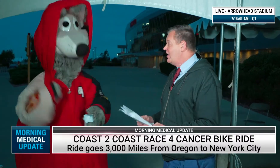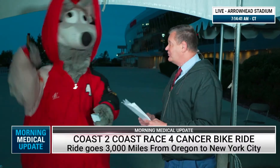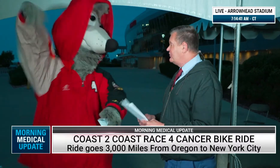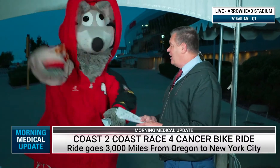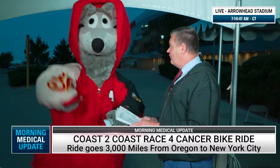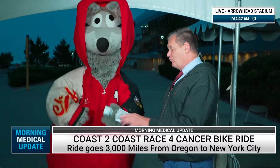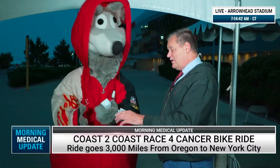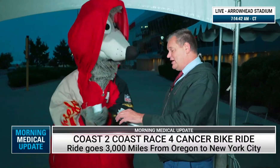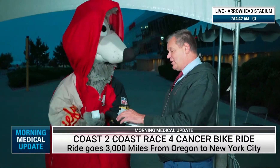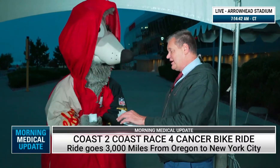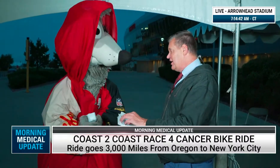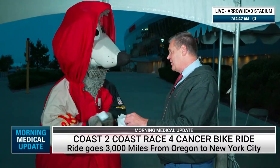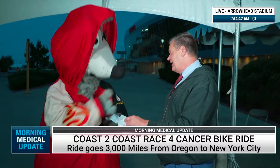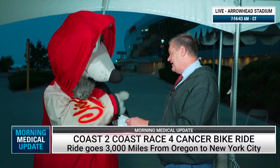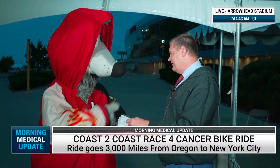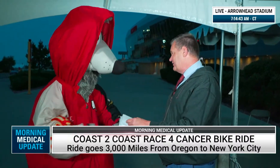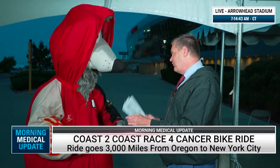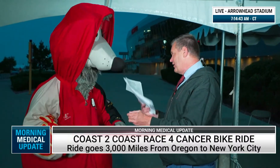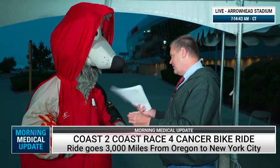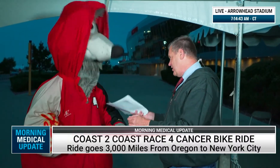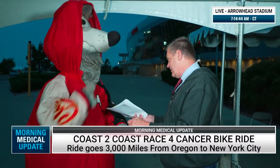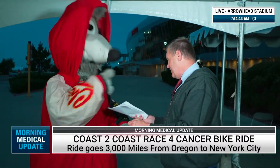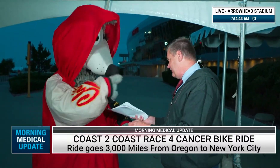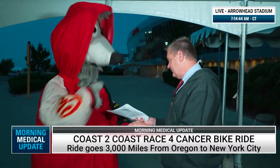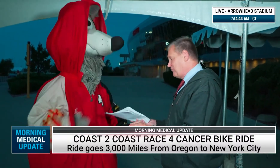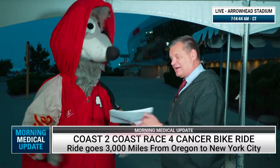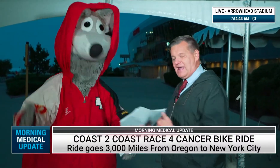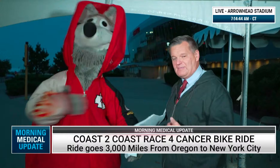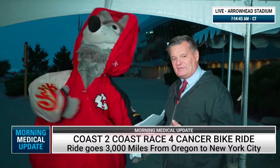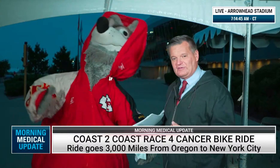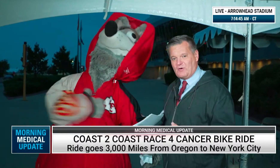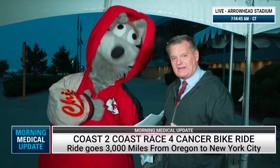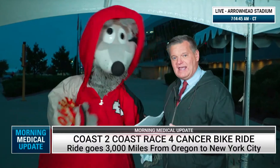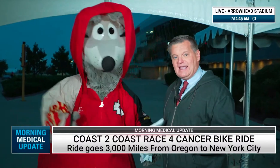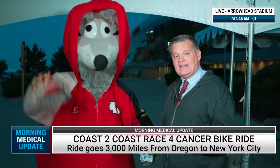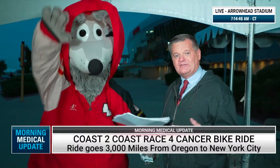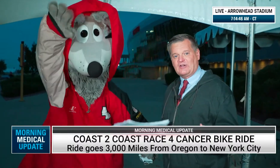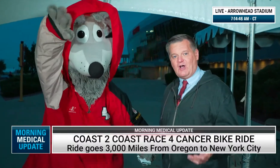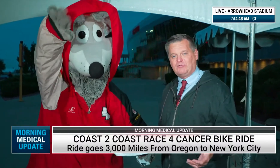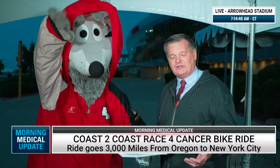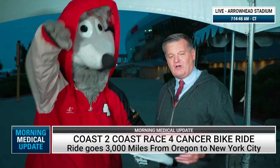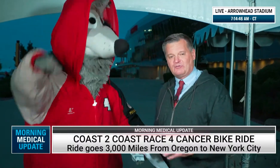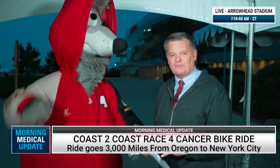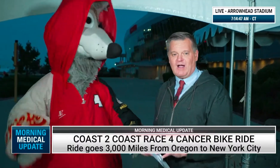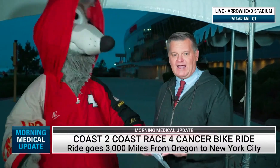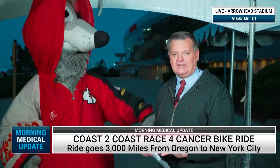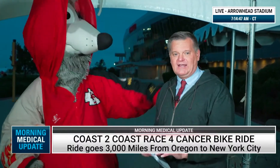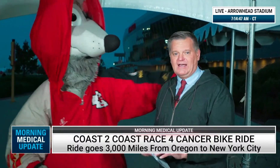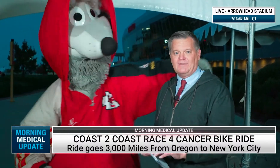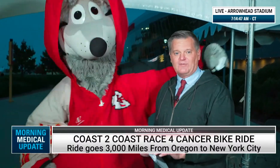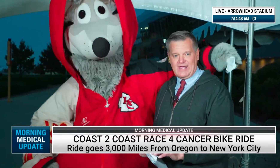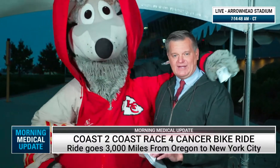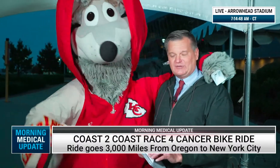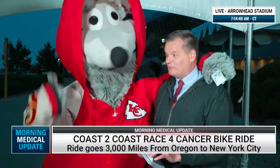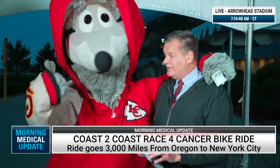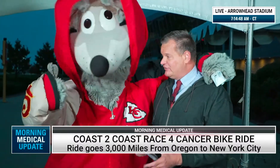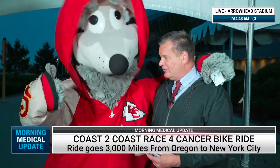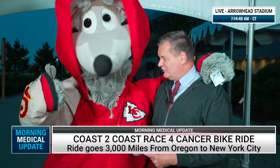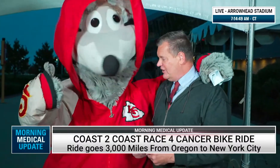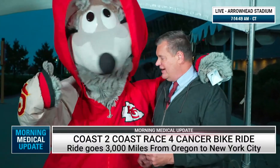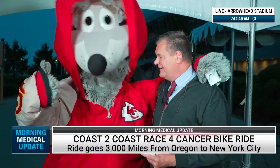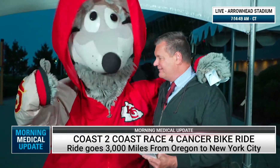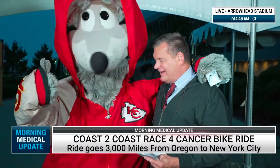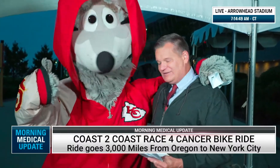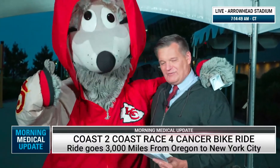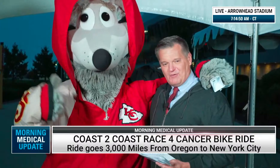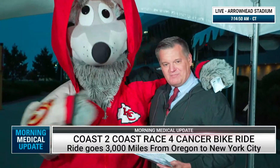right. So we are here again this morning. You're here this morning. I'm here this morning. It is the Coast to Coast ride for cancer